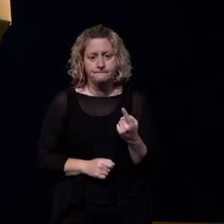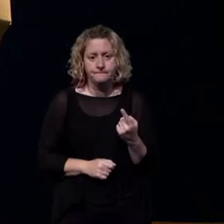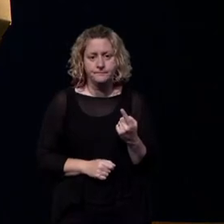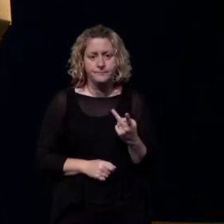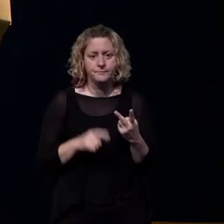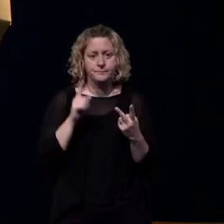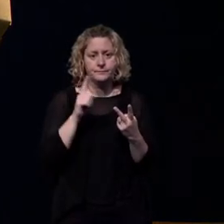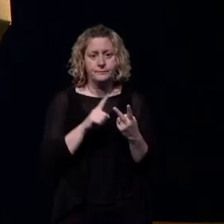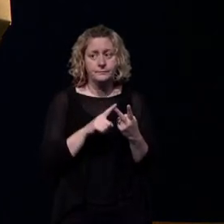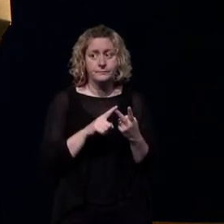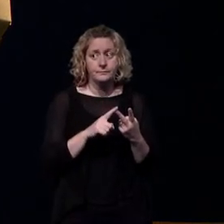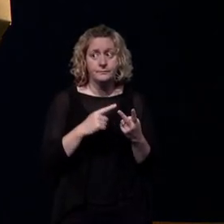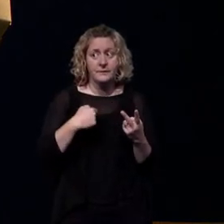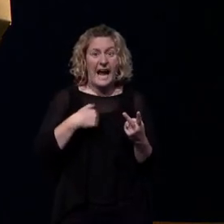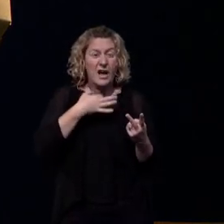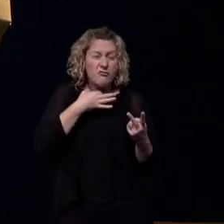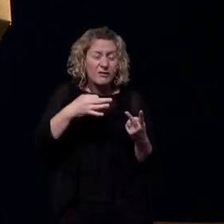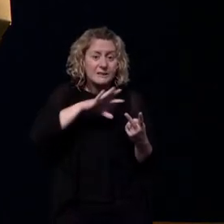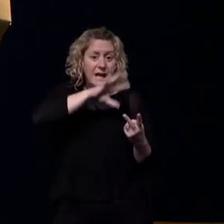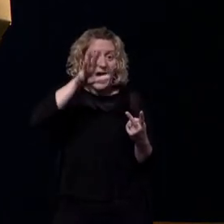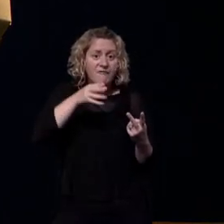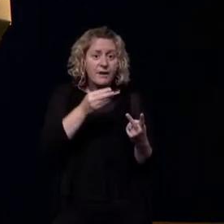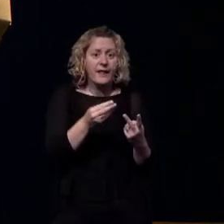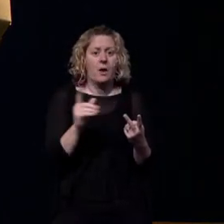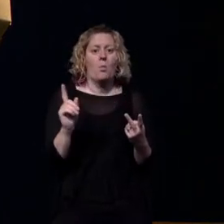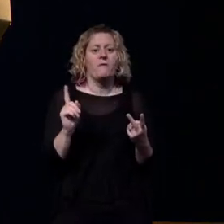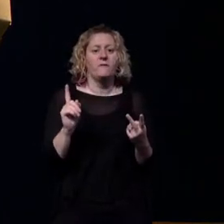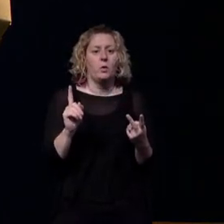What will I risk everything for?